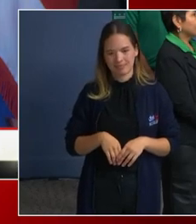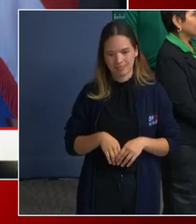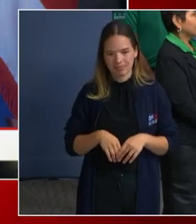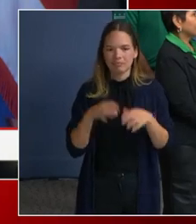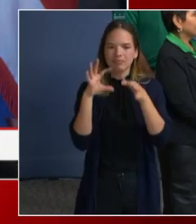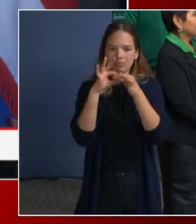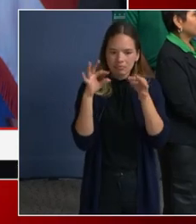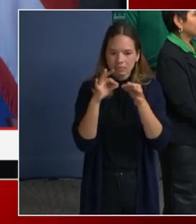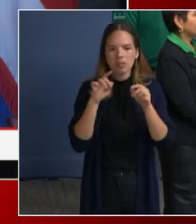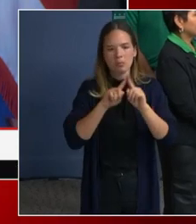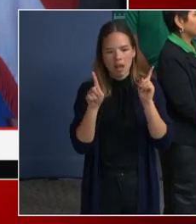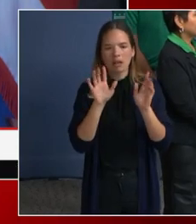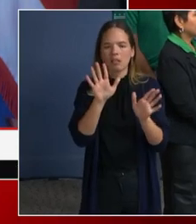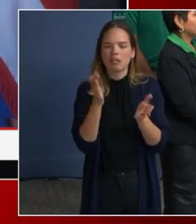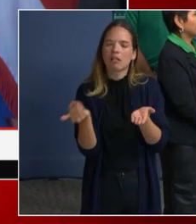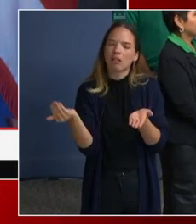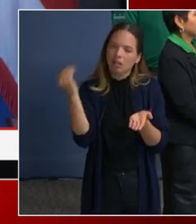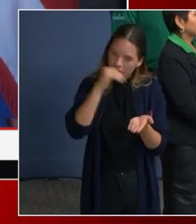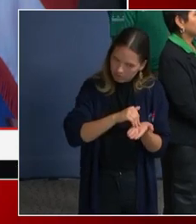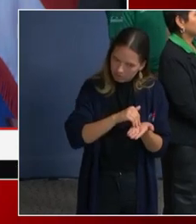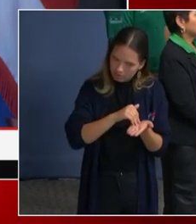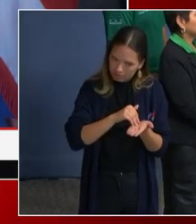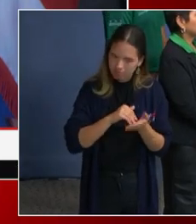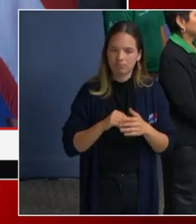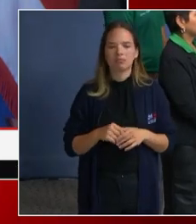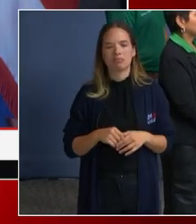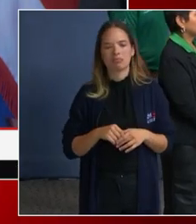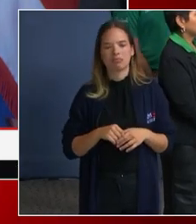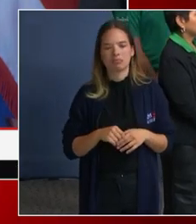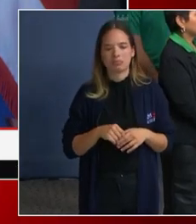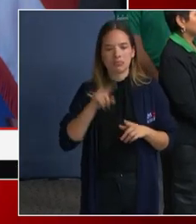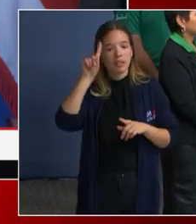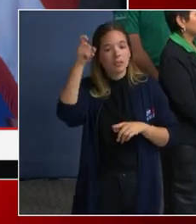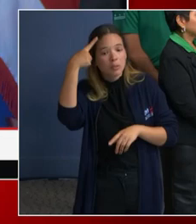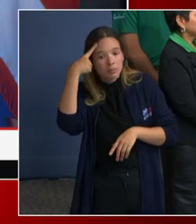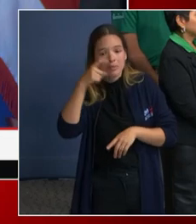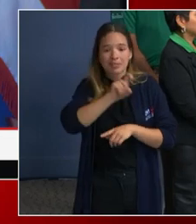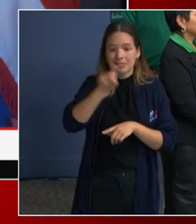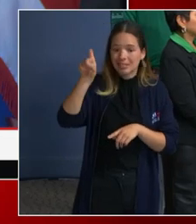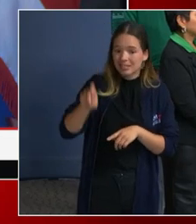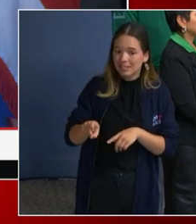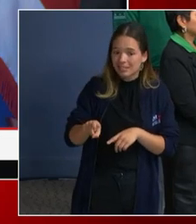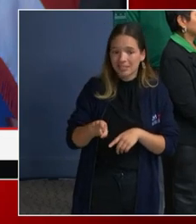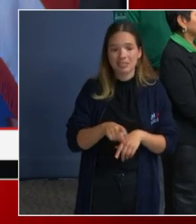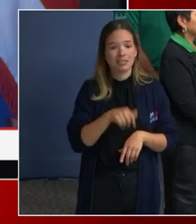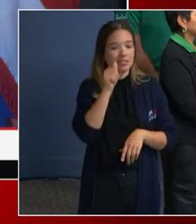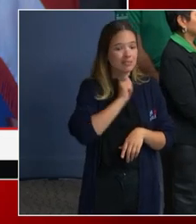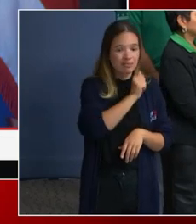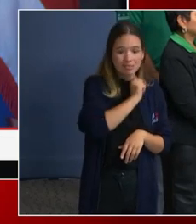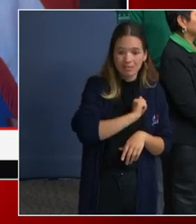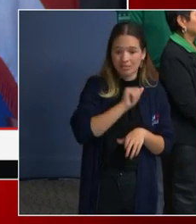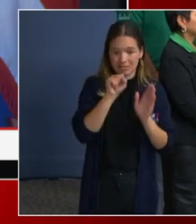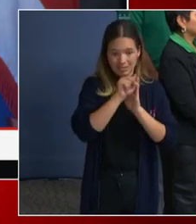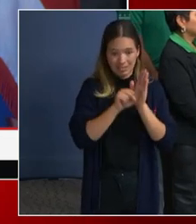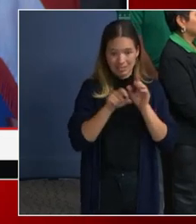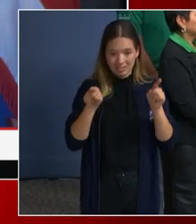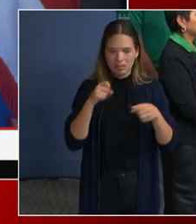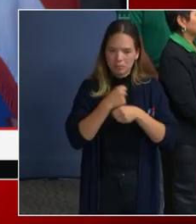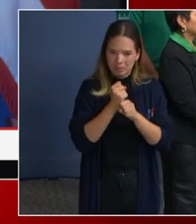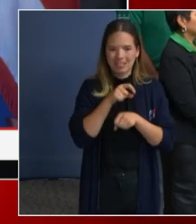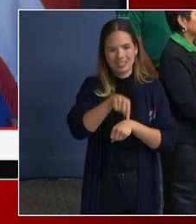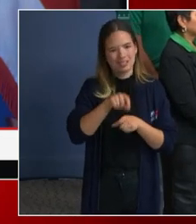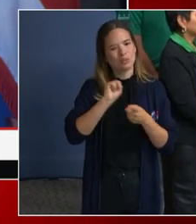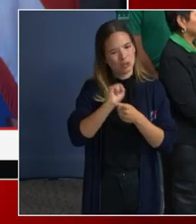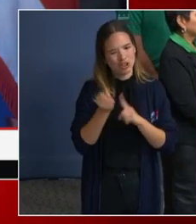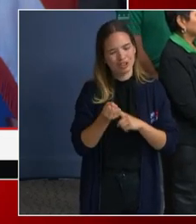reiterating, that the governors of Texas and Arizona have created this crisis. And the federal government has not stepped up